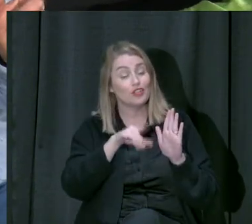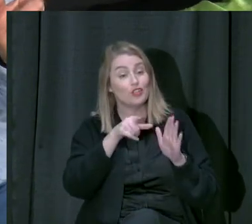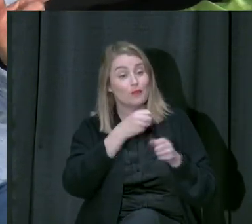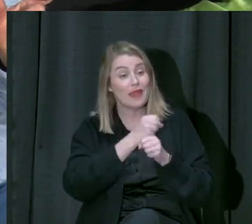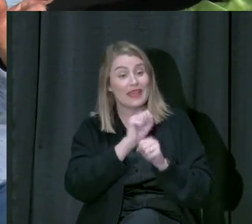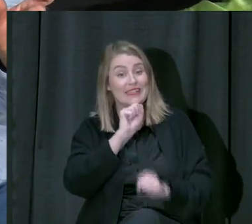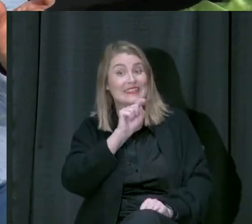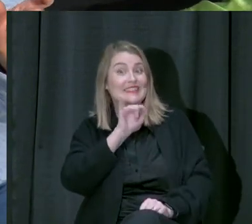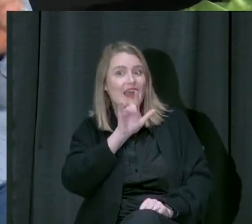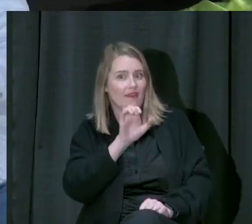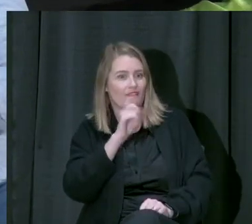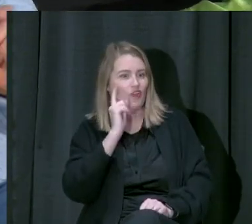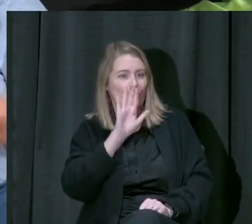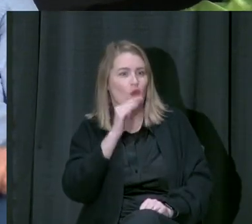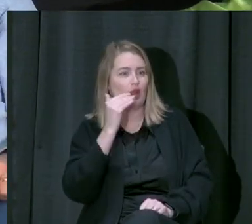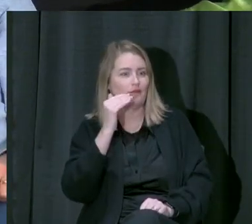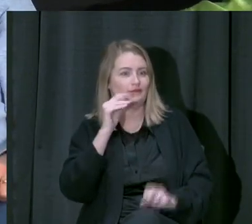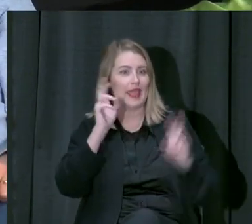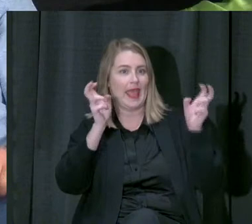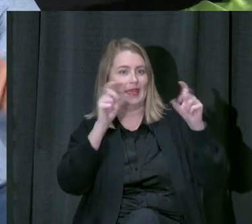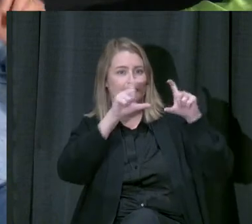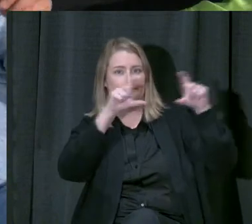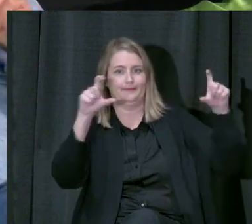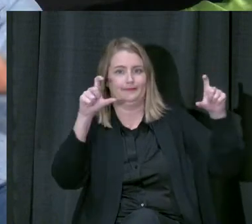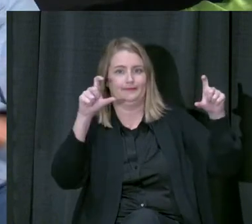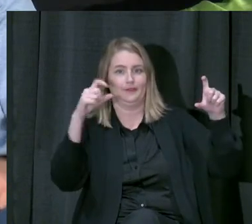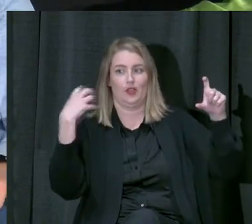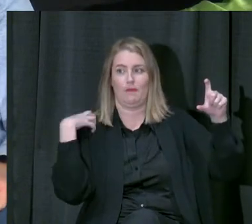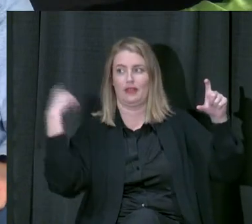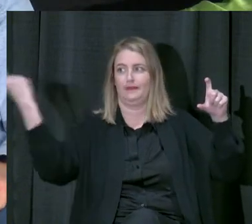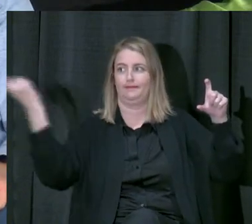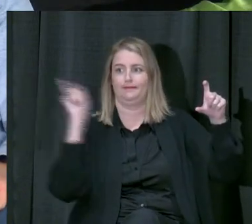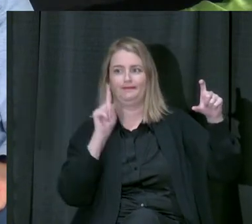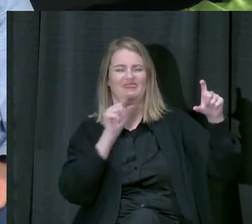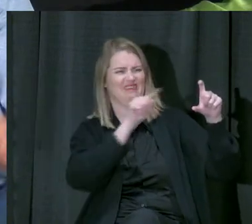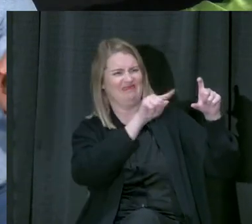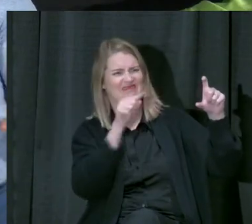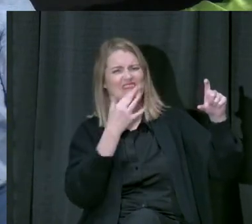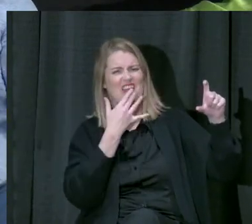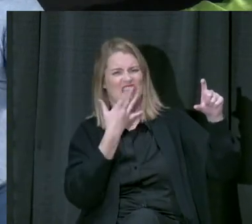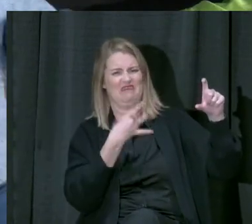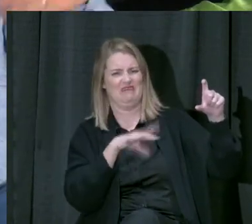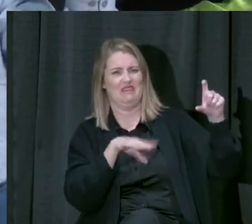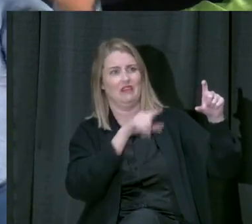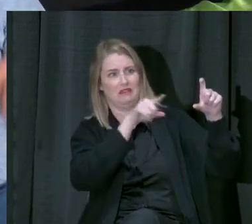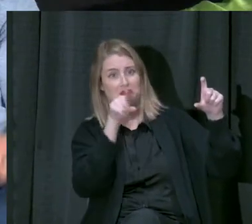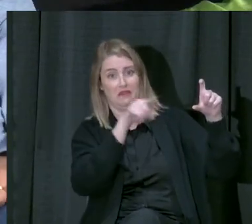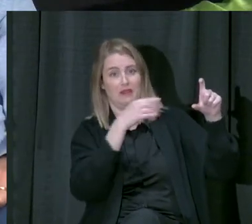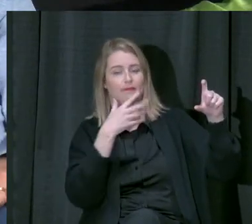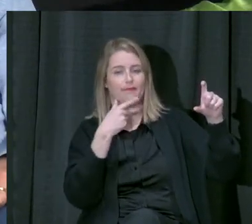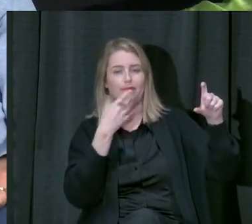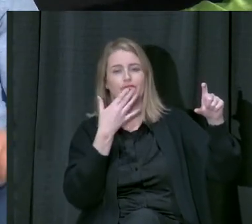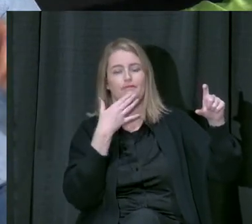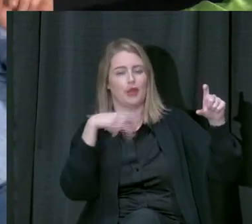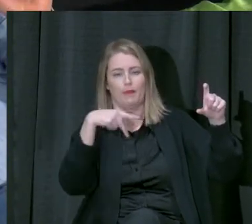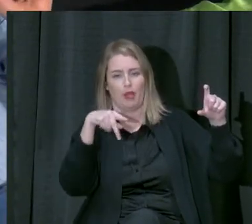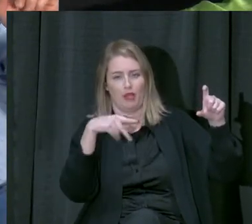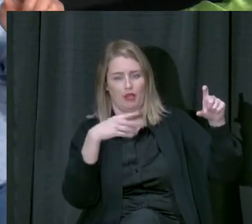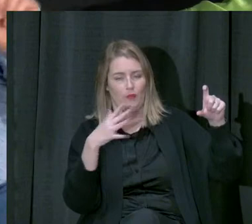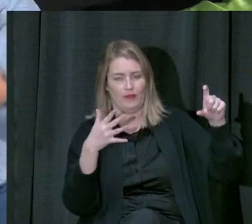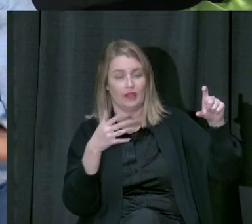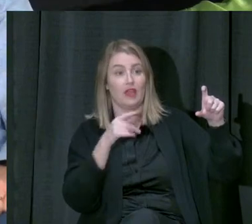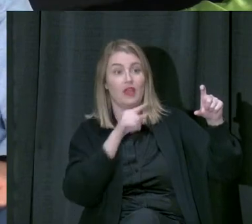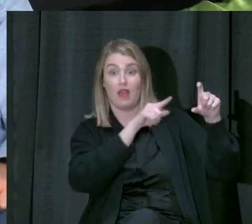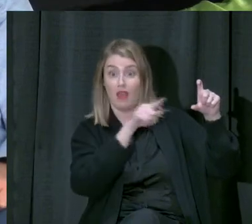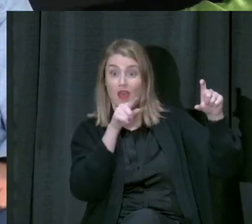style for your heading and your boss comes to you and says, I don't like the color of that heading, can you make it purple? And you can